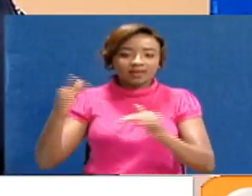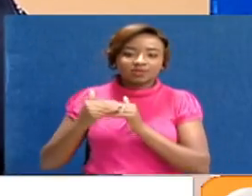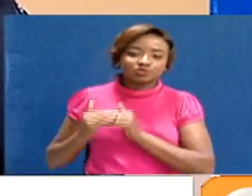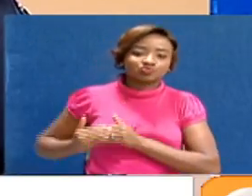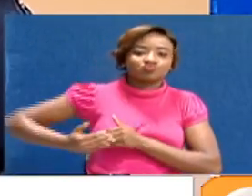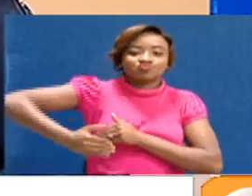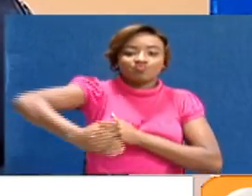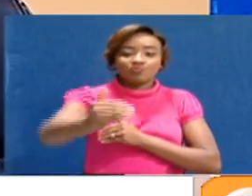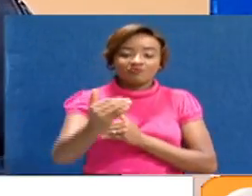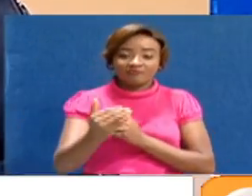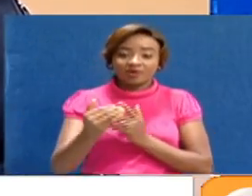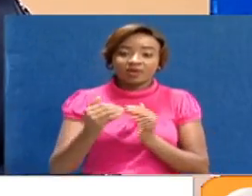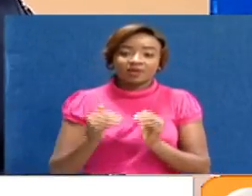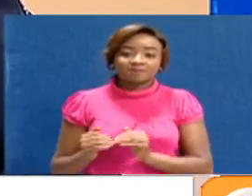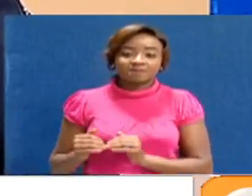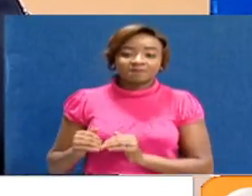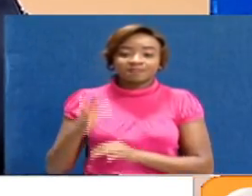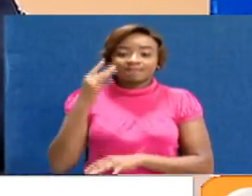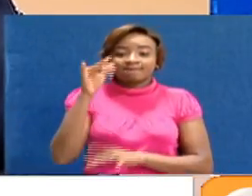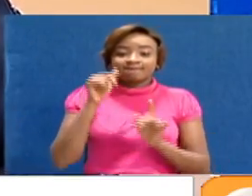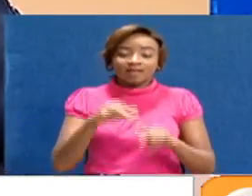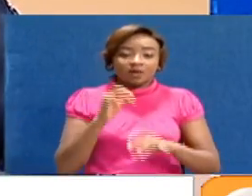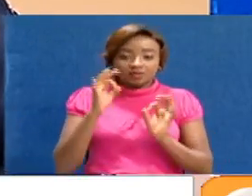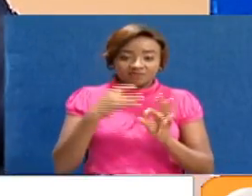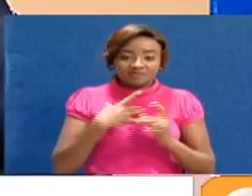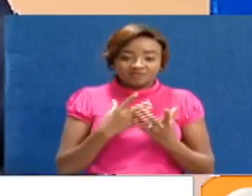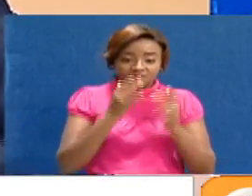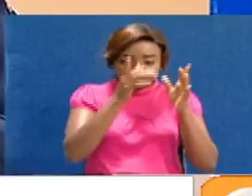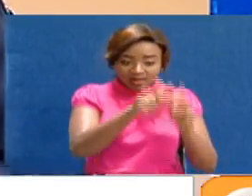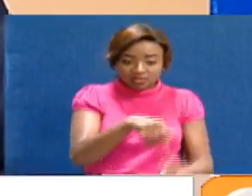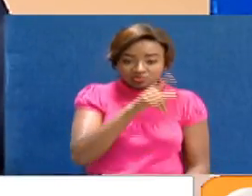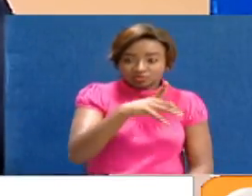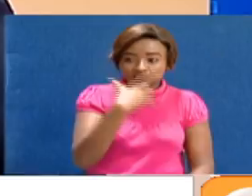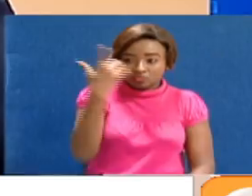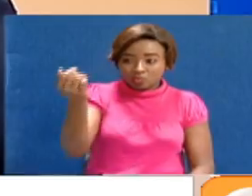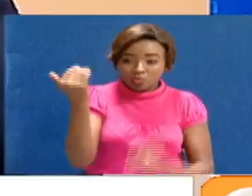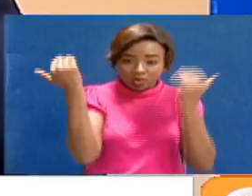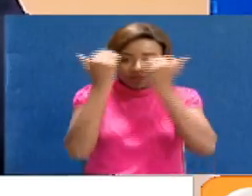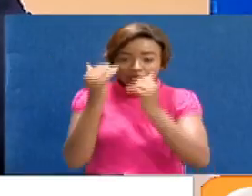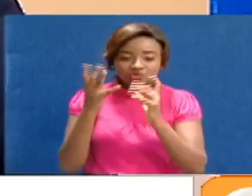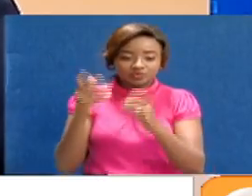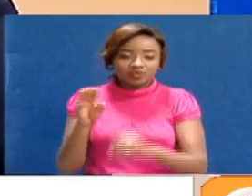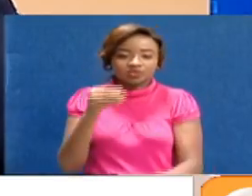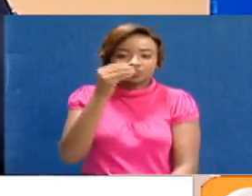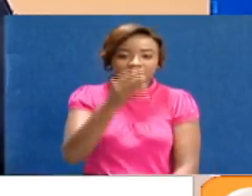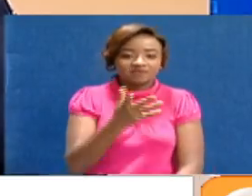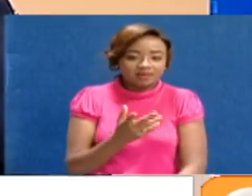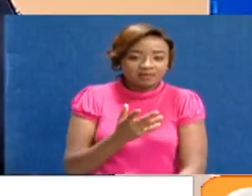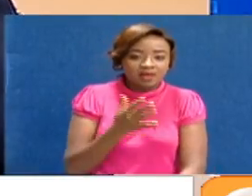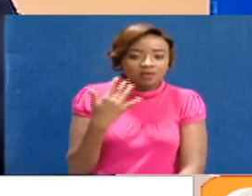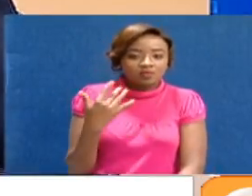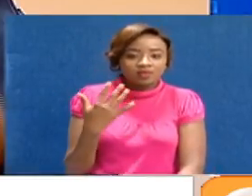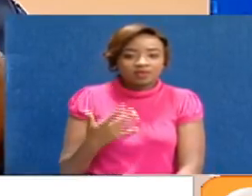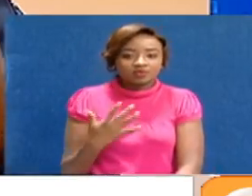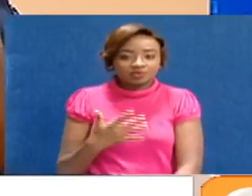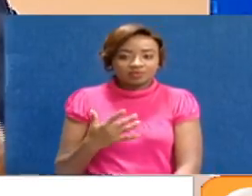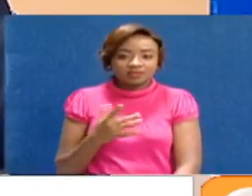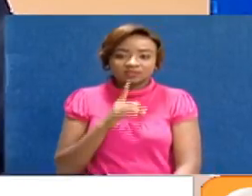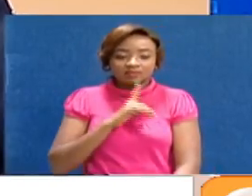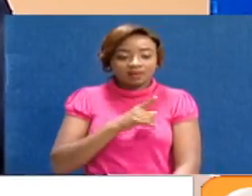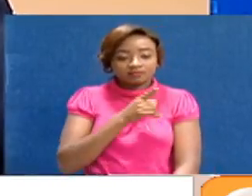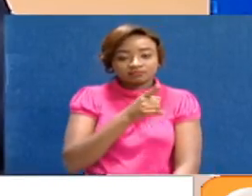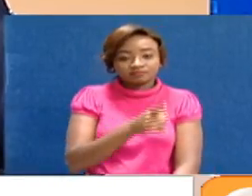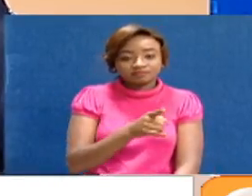know, nowadays, when you charge a person, you are supposed to charge to serve them with the prosecution docket. That is,